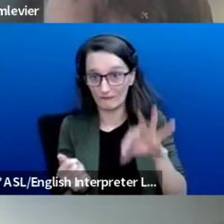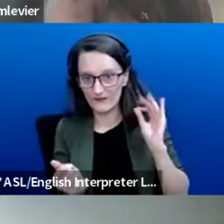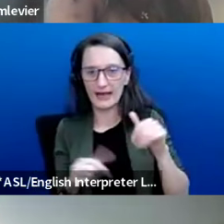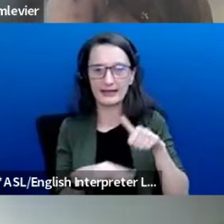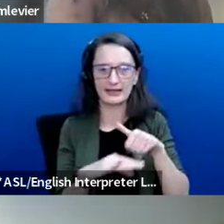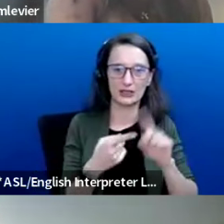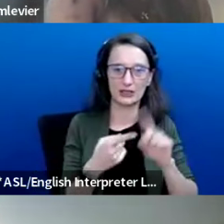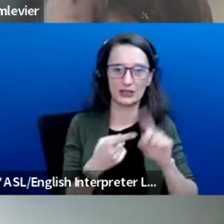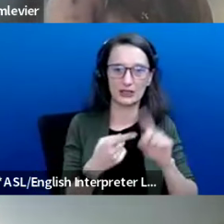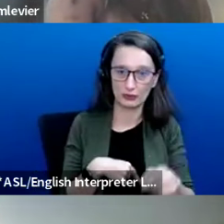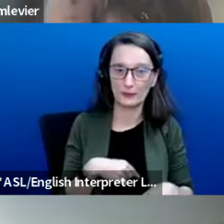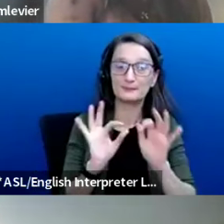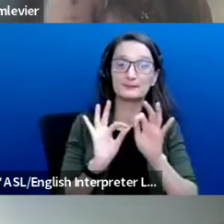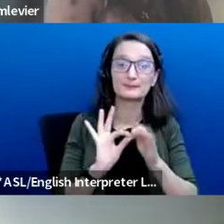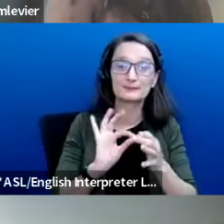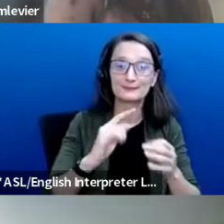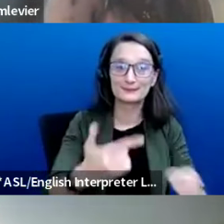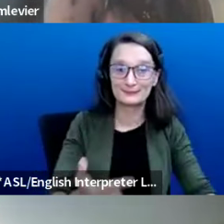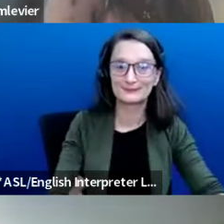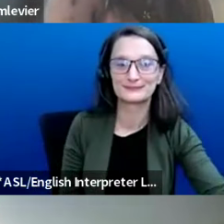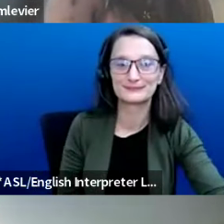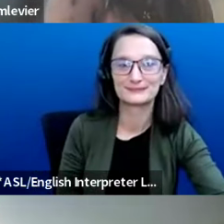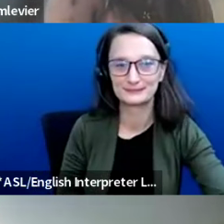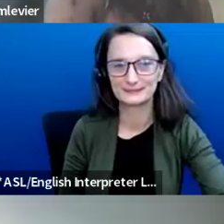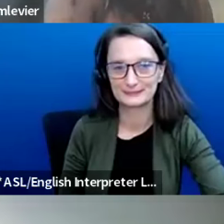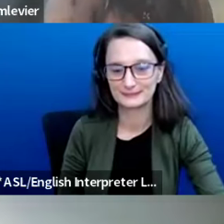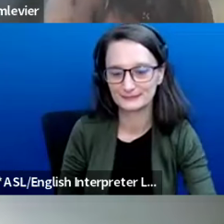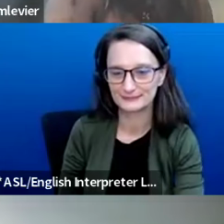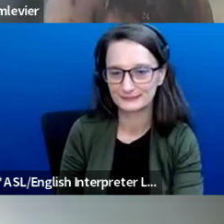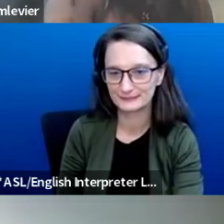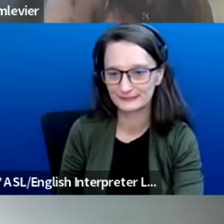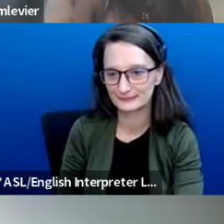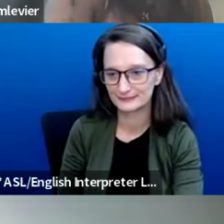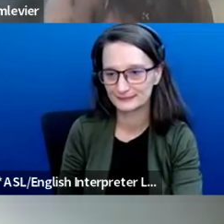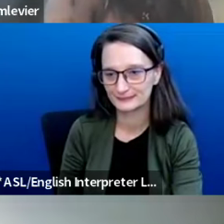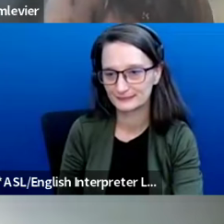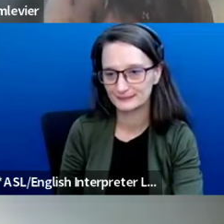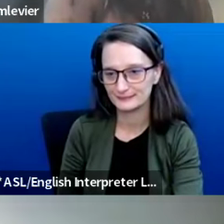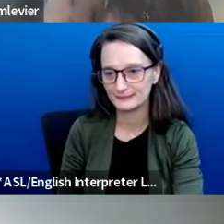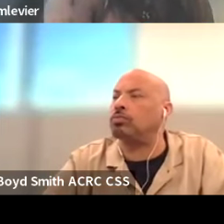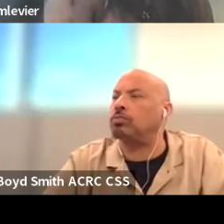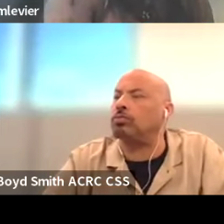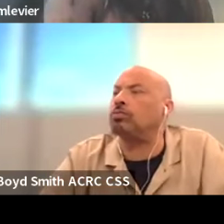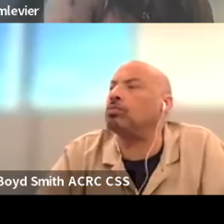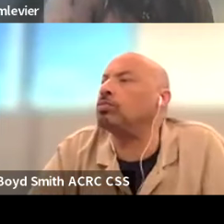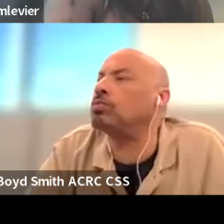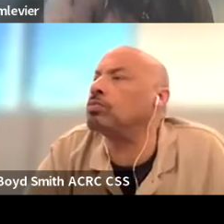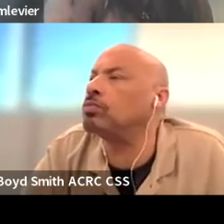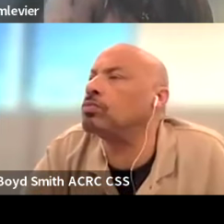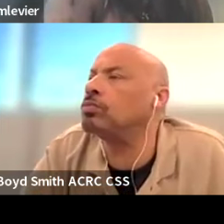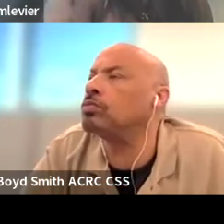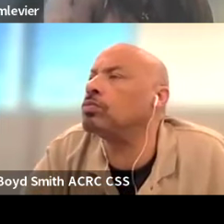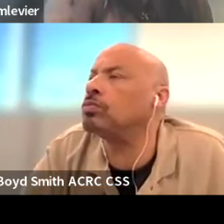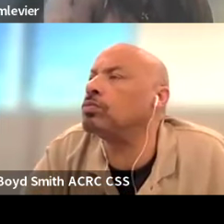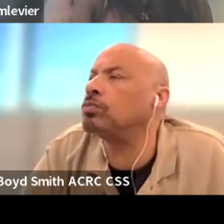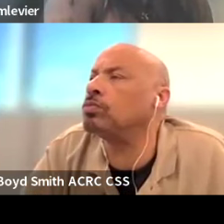That's it for acknowledgement forms. John, did you want me to go on provider directory? Yes. Okay. So for provider directory, we